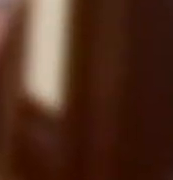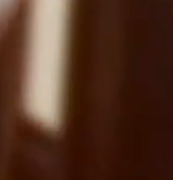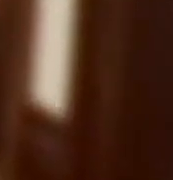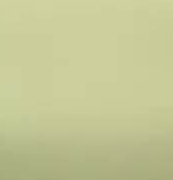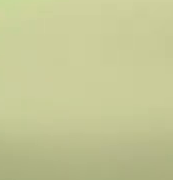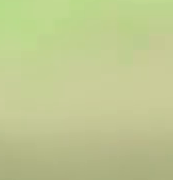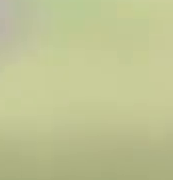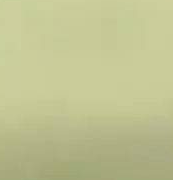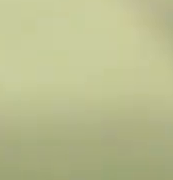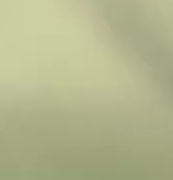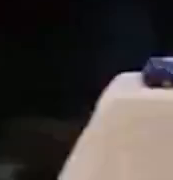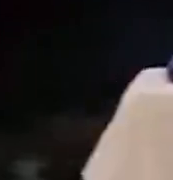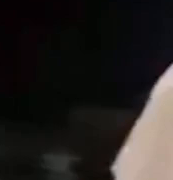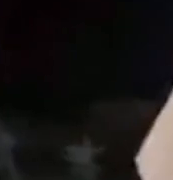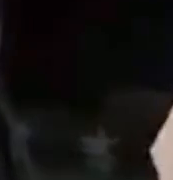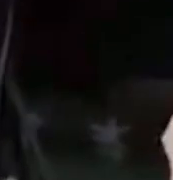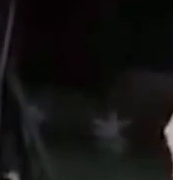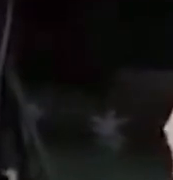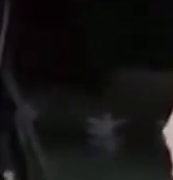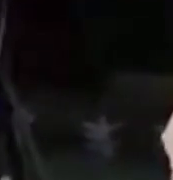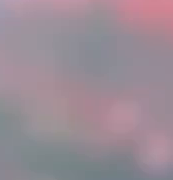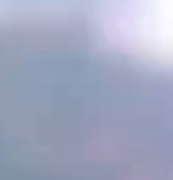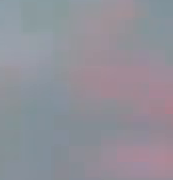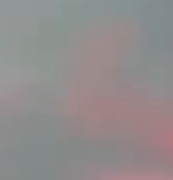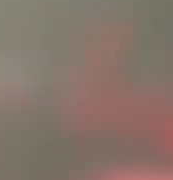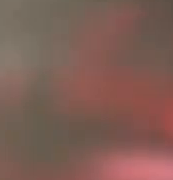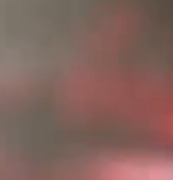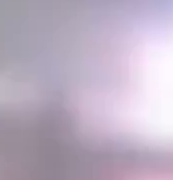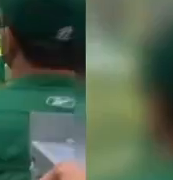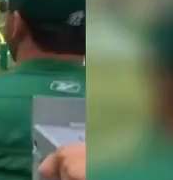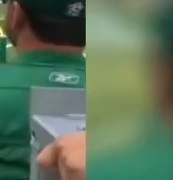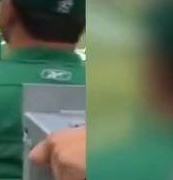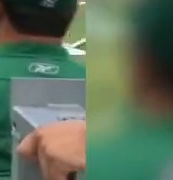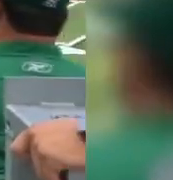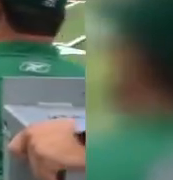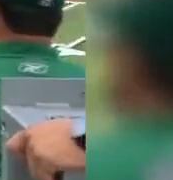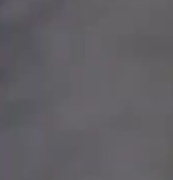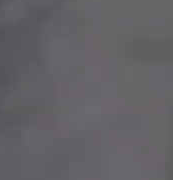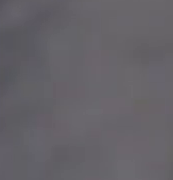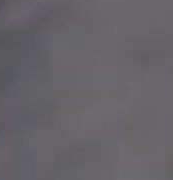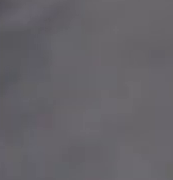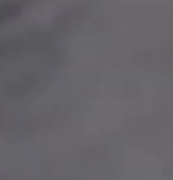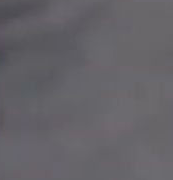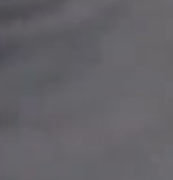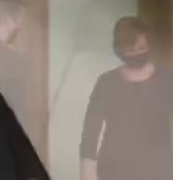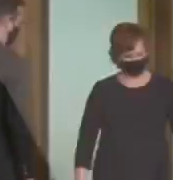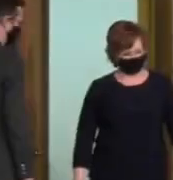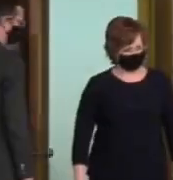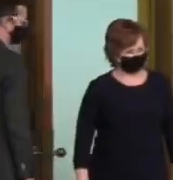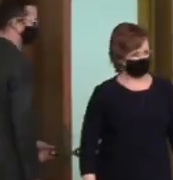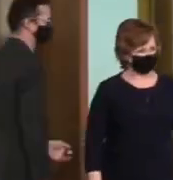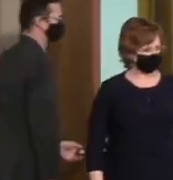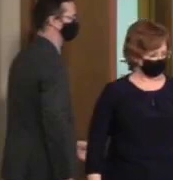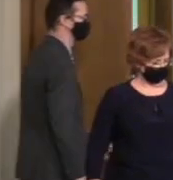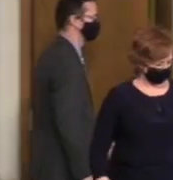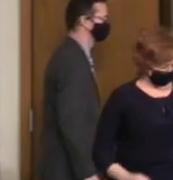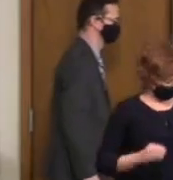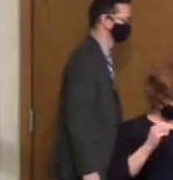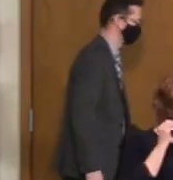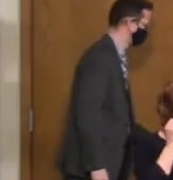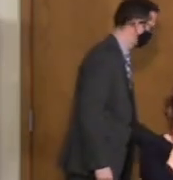To those who want to dance again, cheer again, hug again.